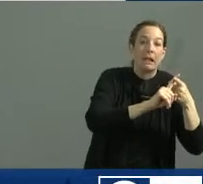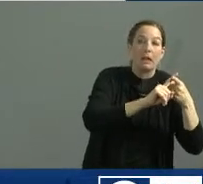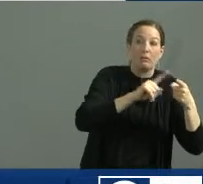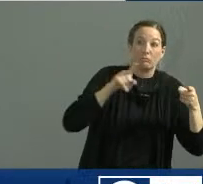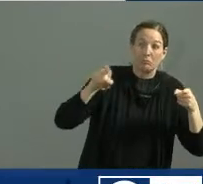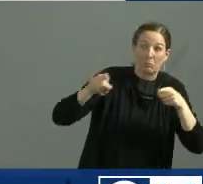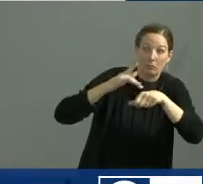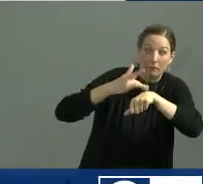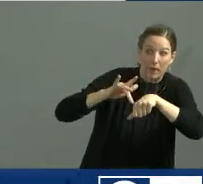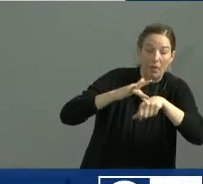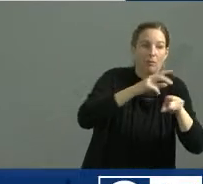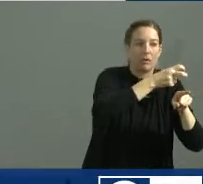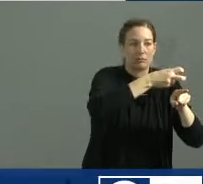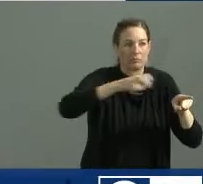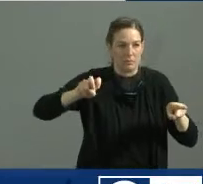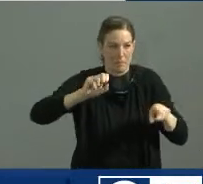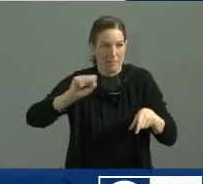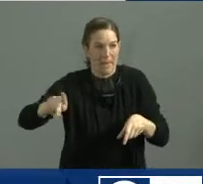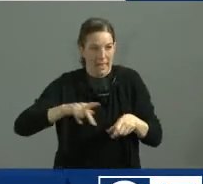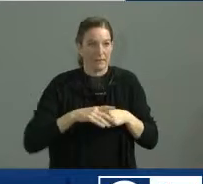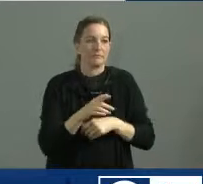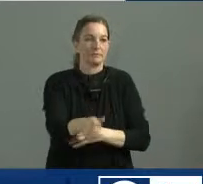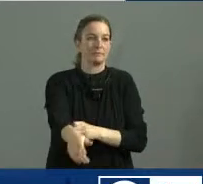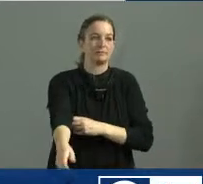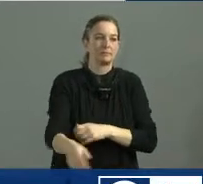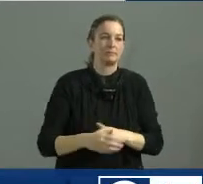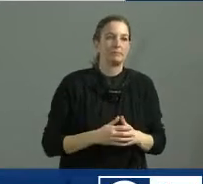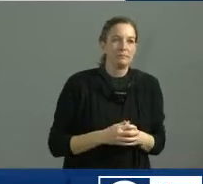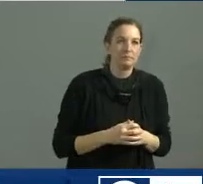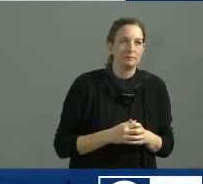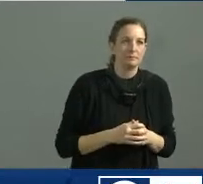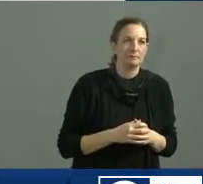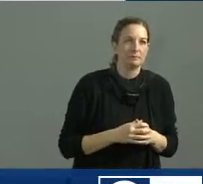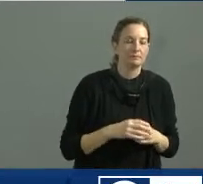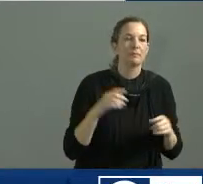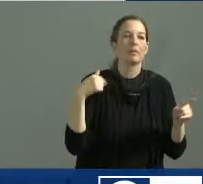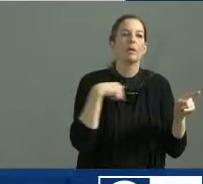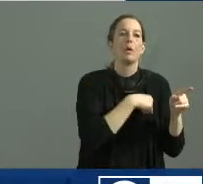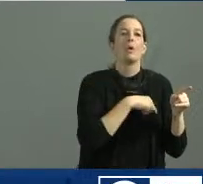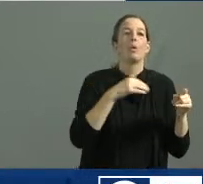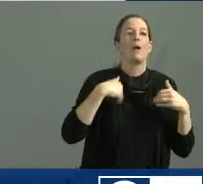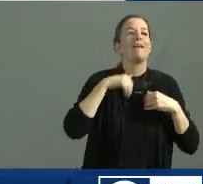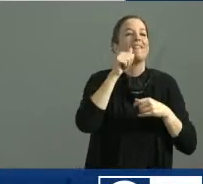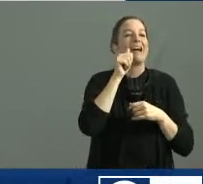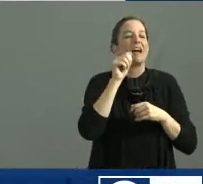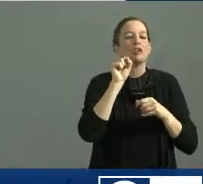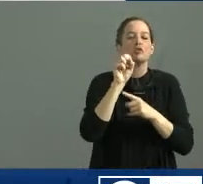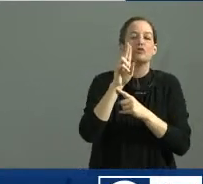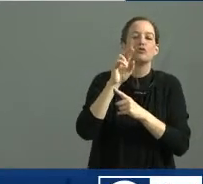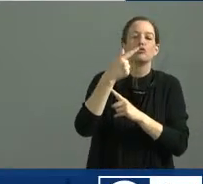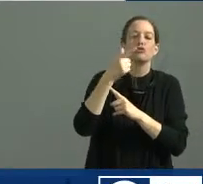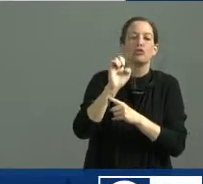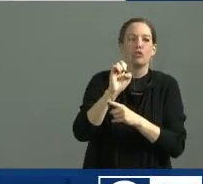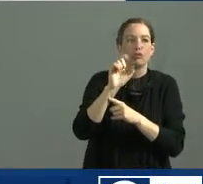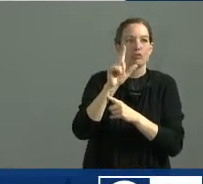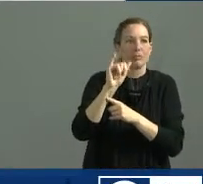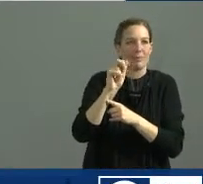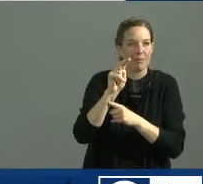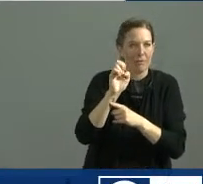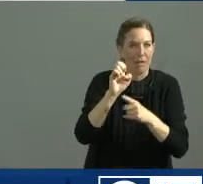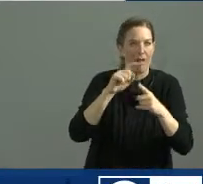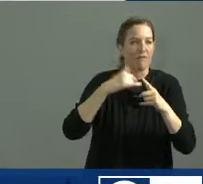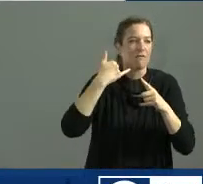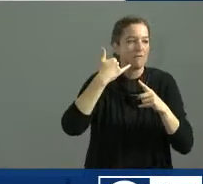we manage that through the Arizona Surge line. We also established a transportation so that we can provide the